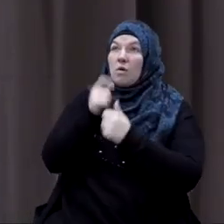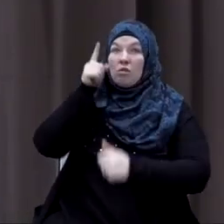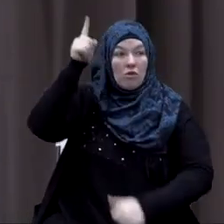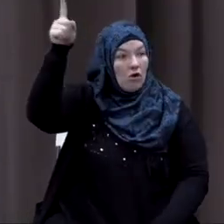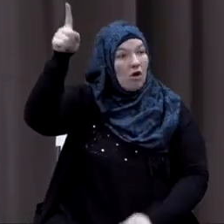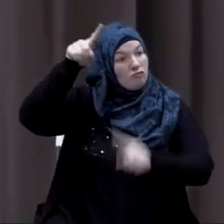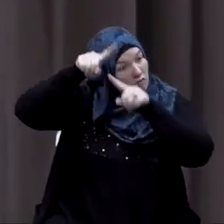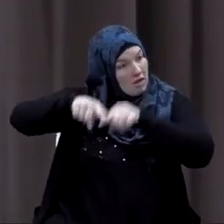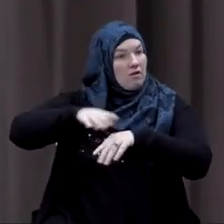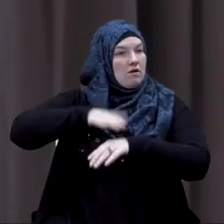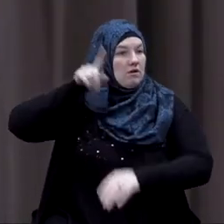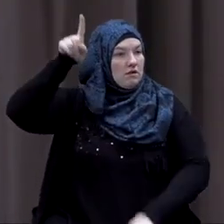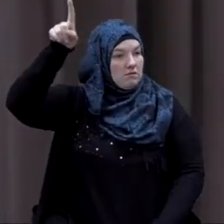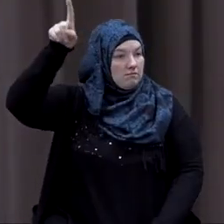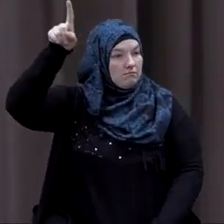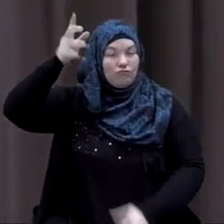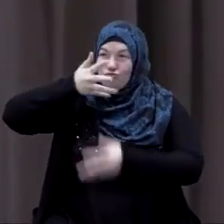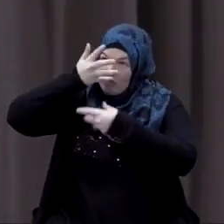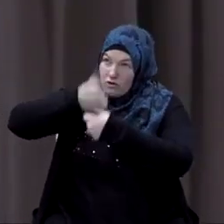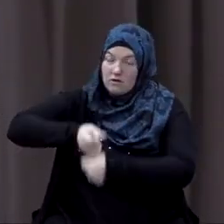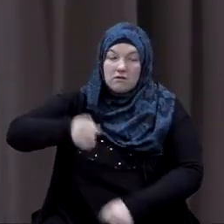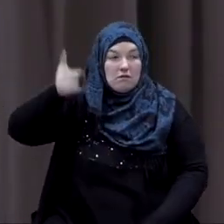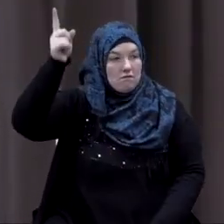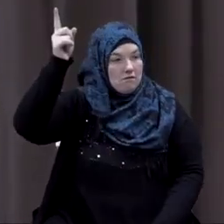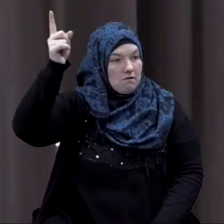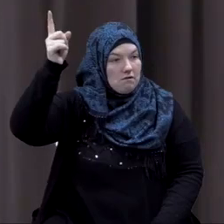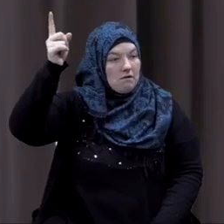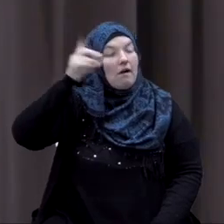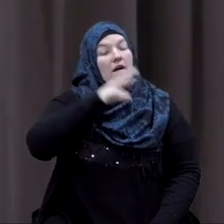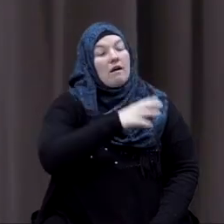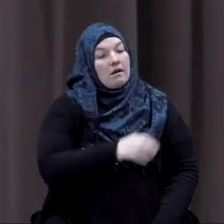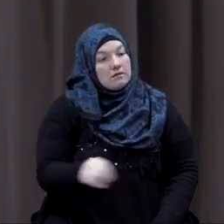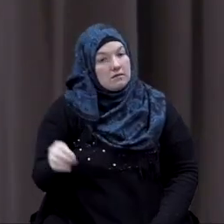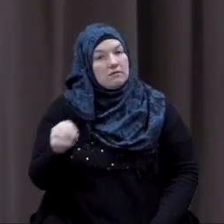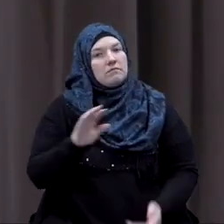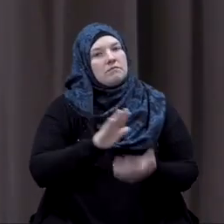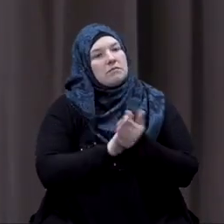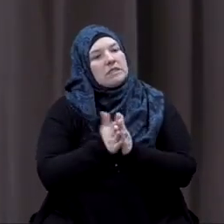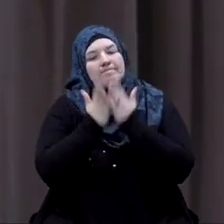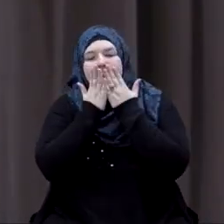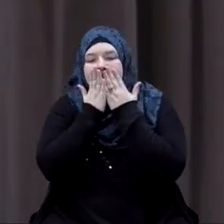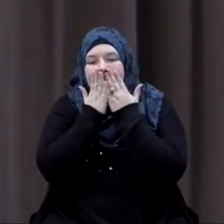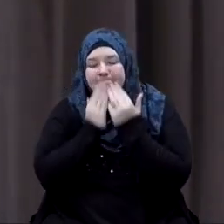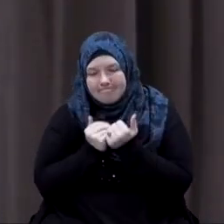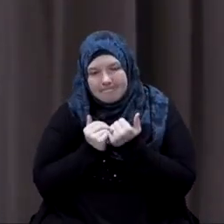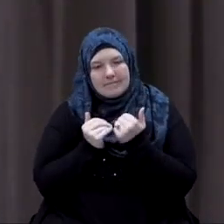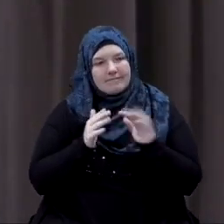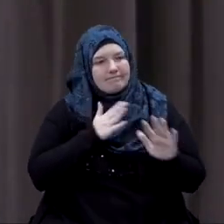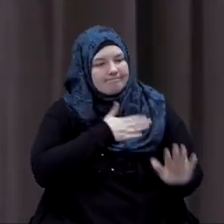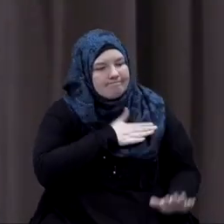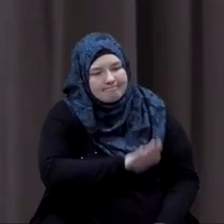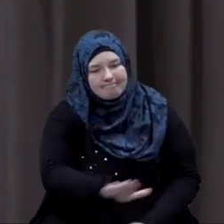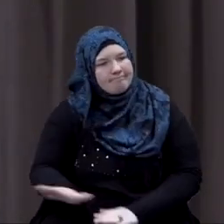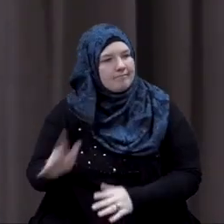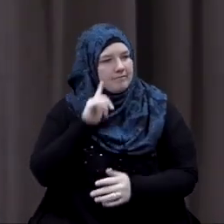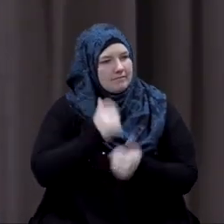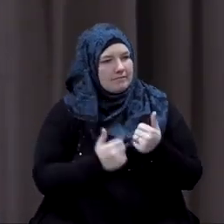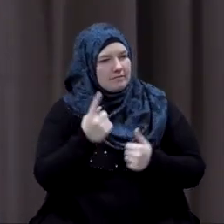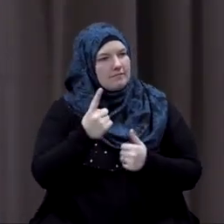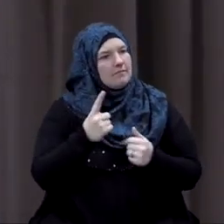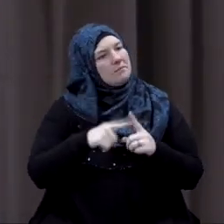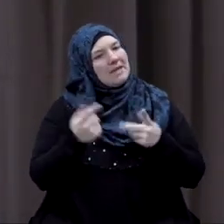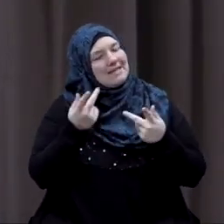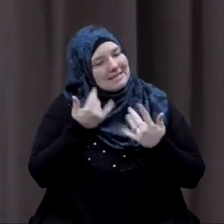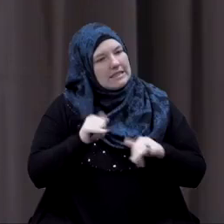to rely on Allah, to trust Allah, and to be kind and good to everybody, but to